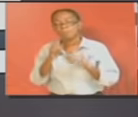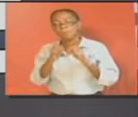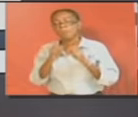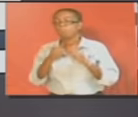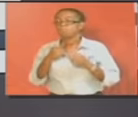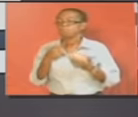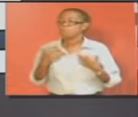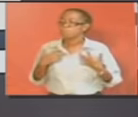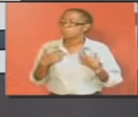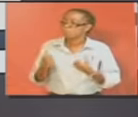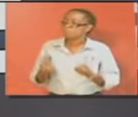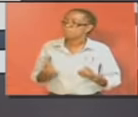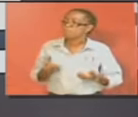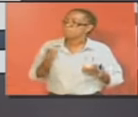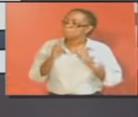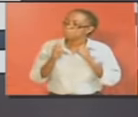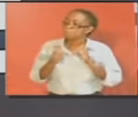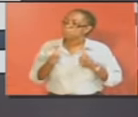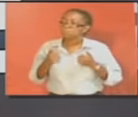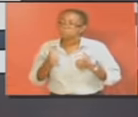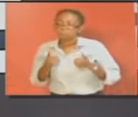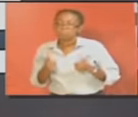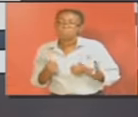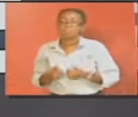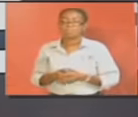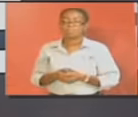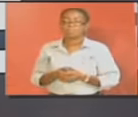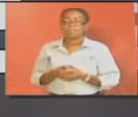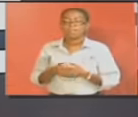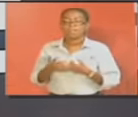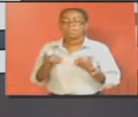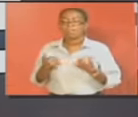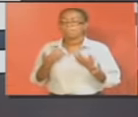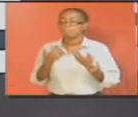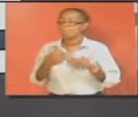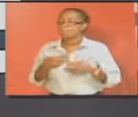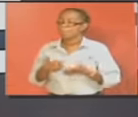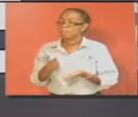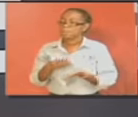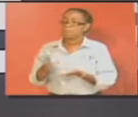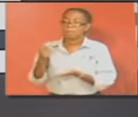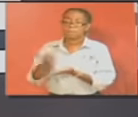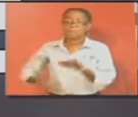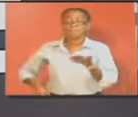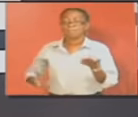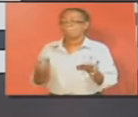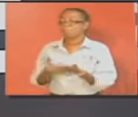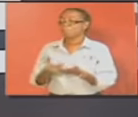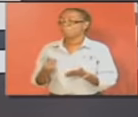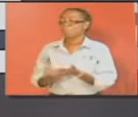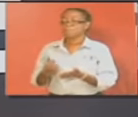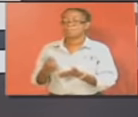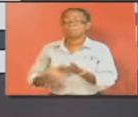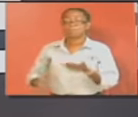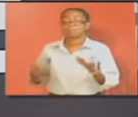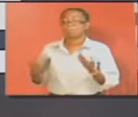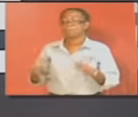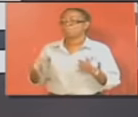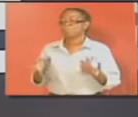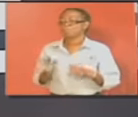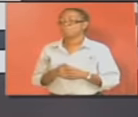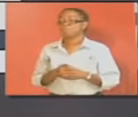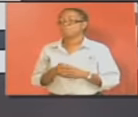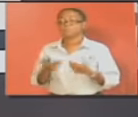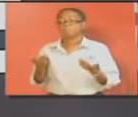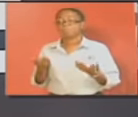your regulations broken and having to pay a cost for it. But the truth is, some consequences do come at a